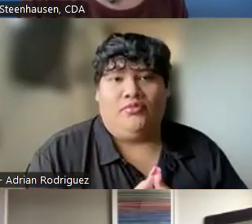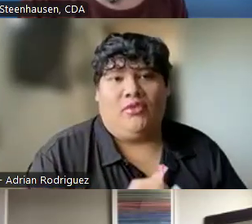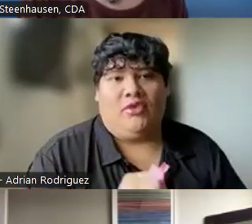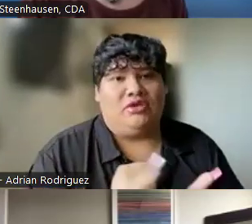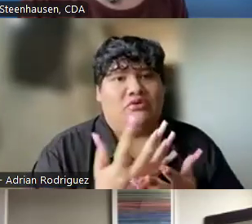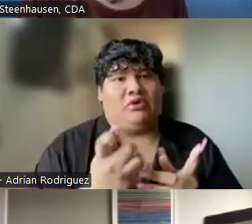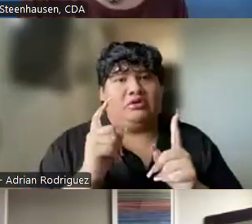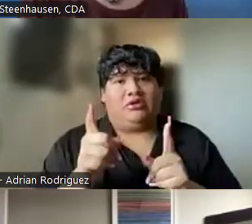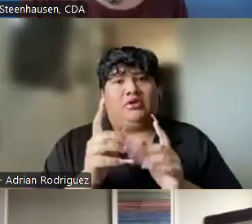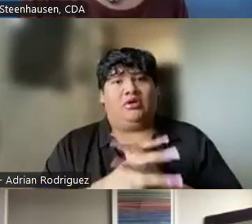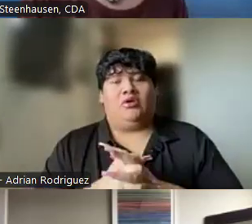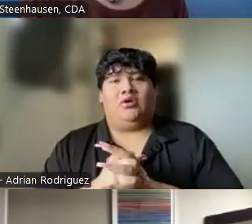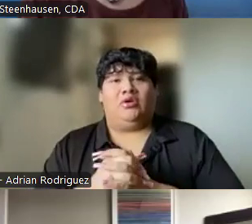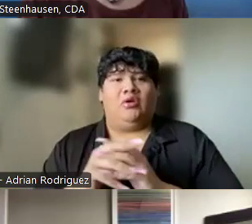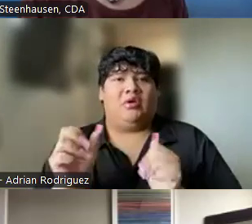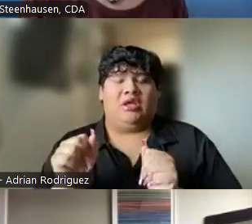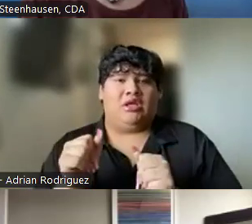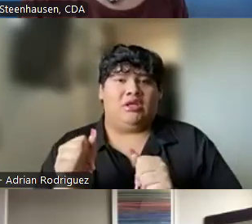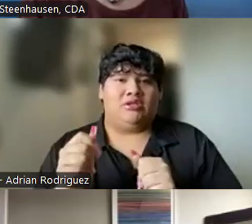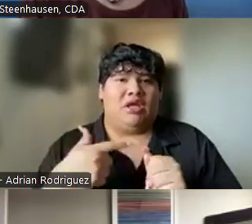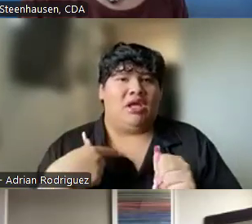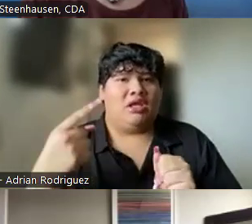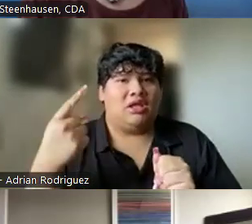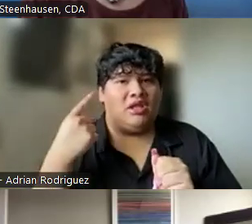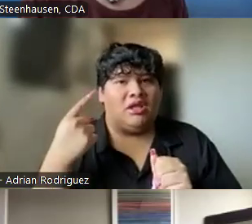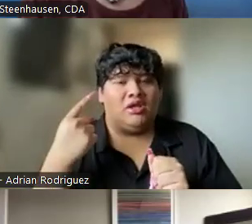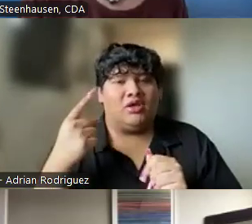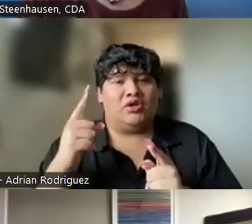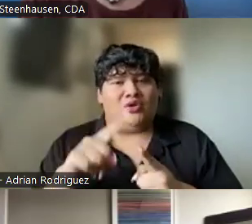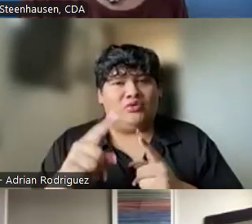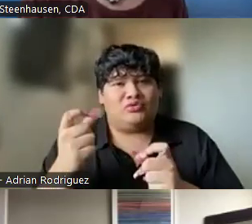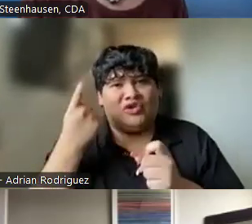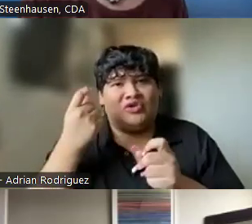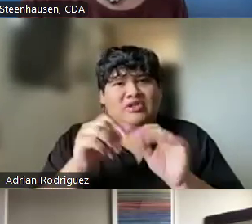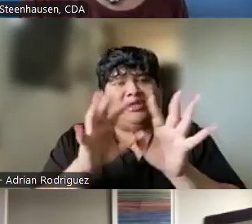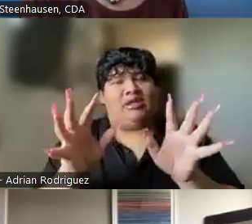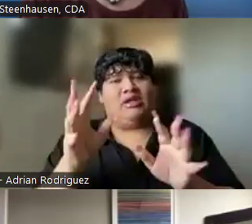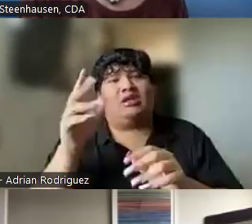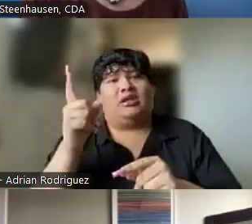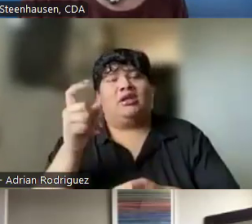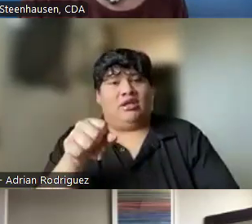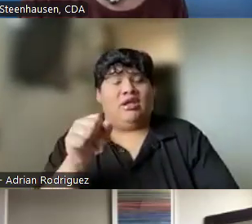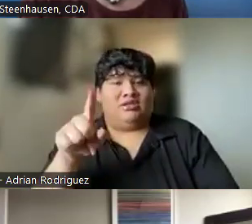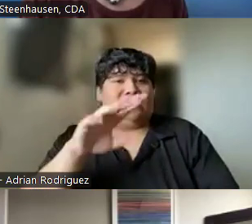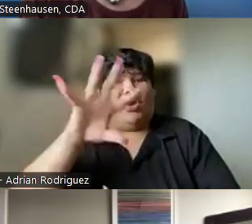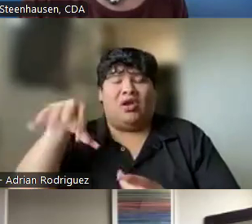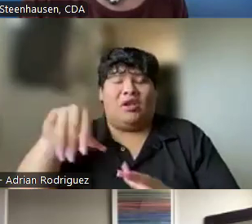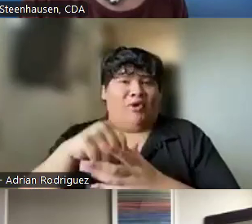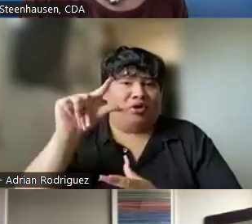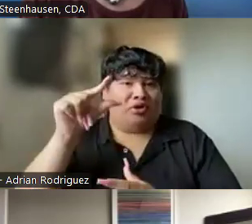to make that Oh, clear. absolutely. I think that to clarify, yes, this is about the whole of government approach.